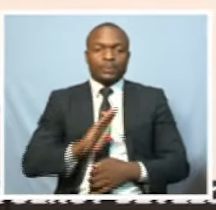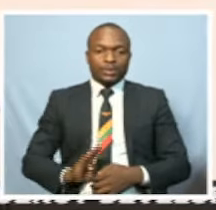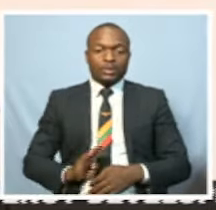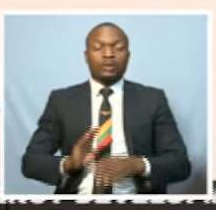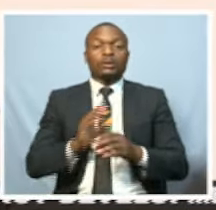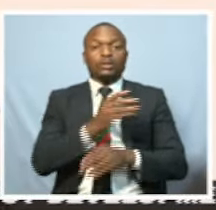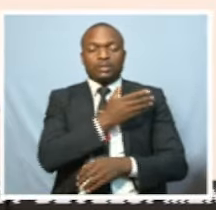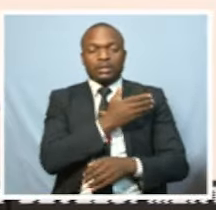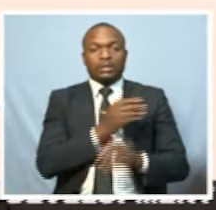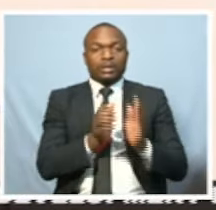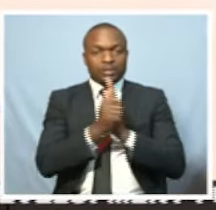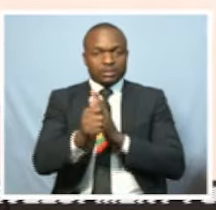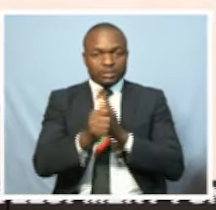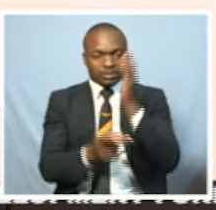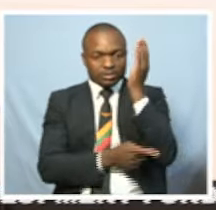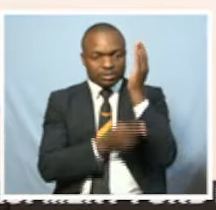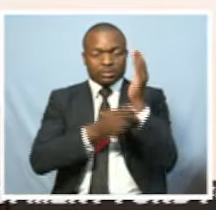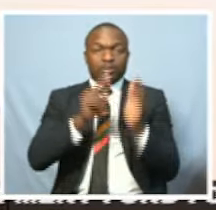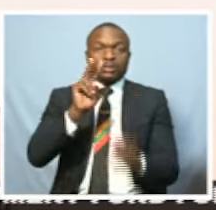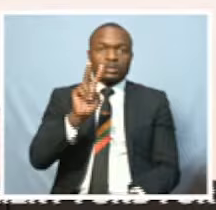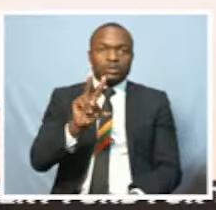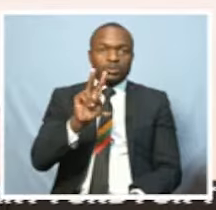skill development, which is